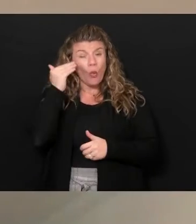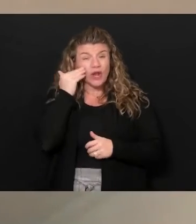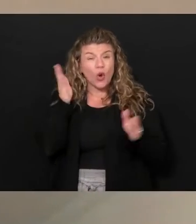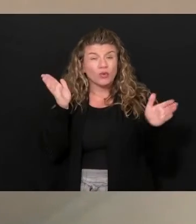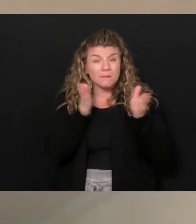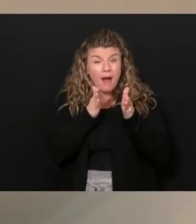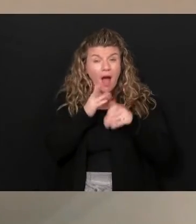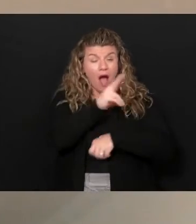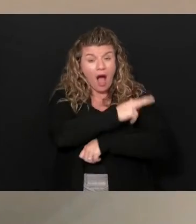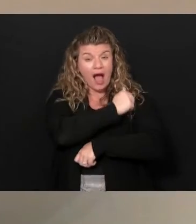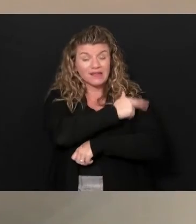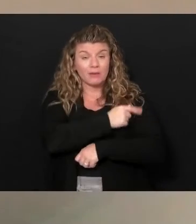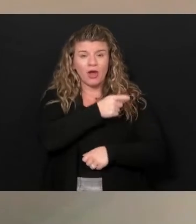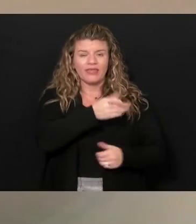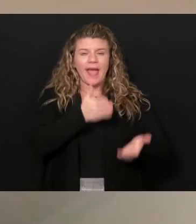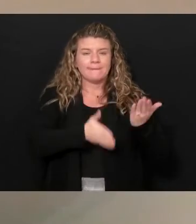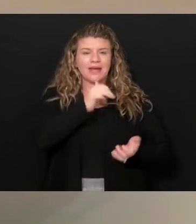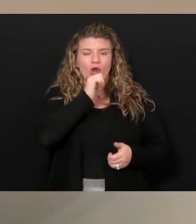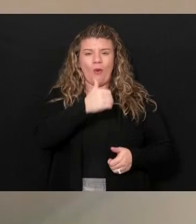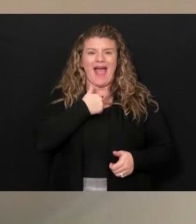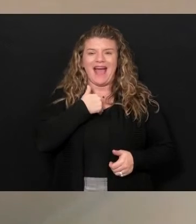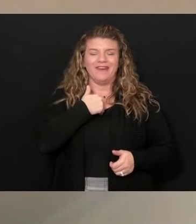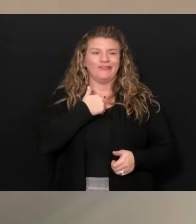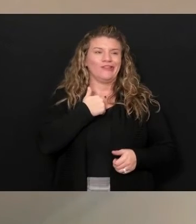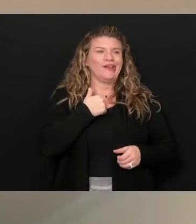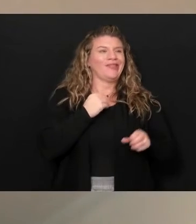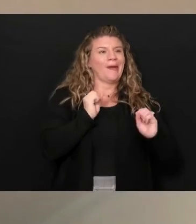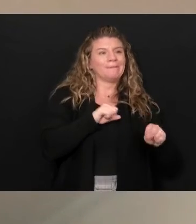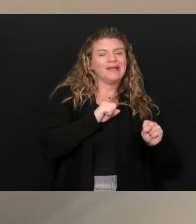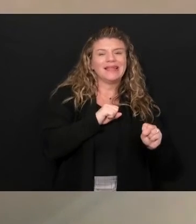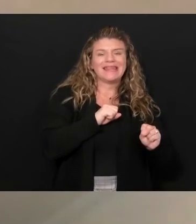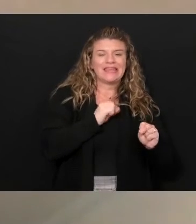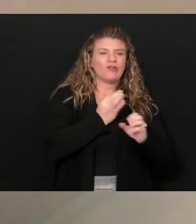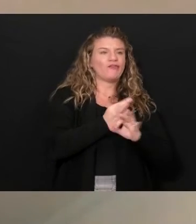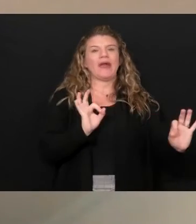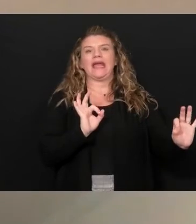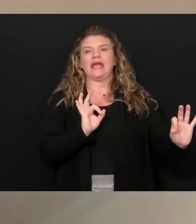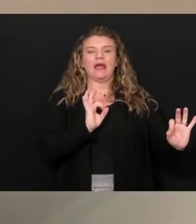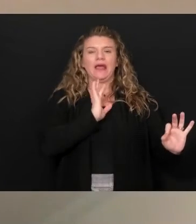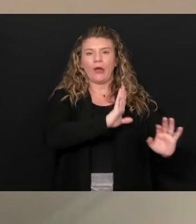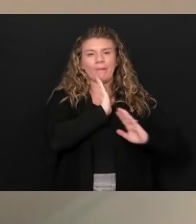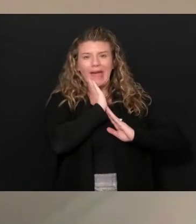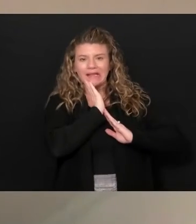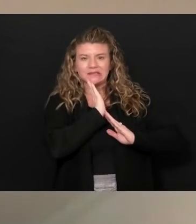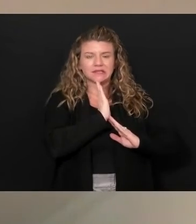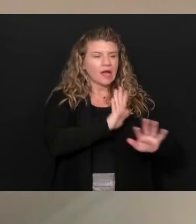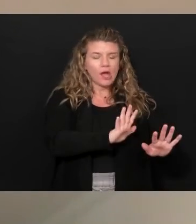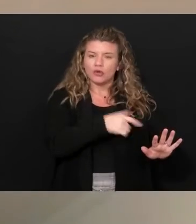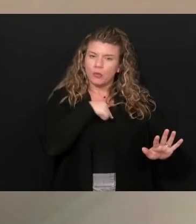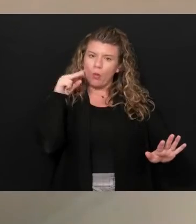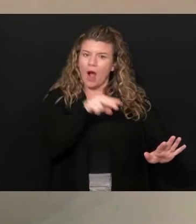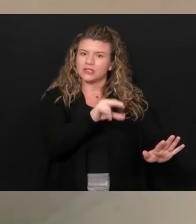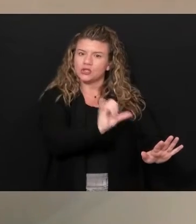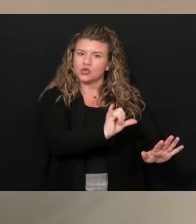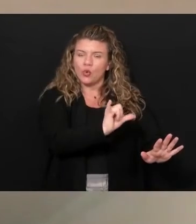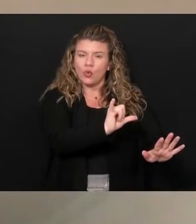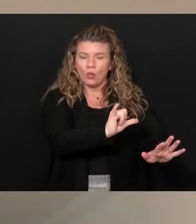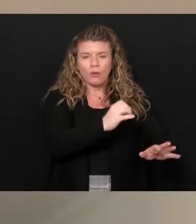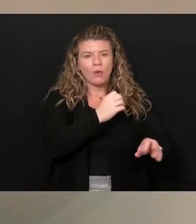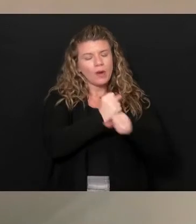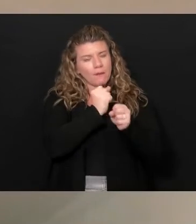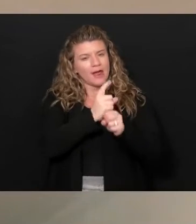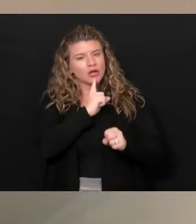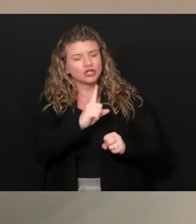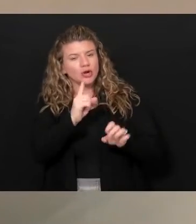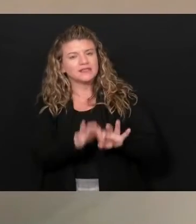same ability to free up capacity, so we're watching the smaller hospitals very carefully as well. But I think that it's